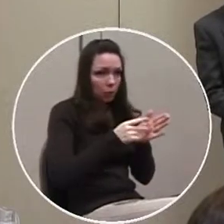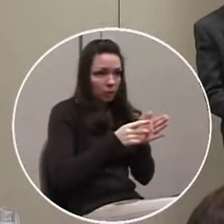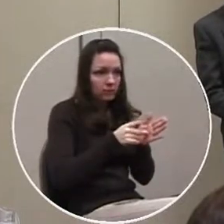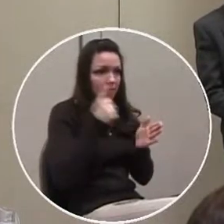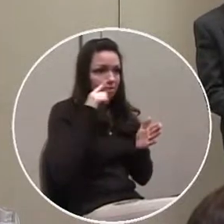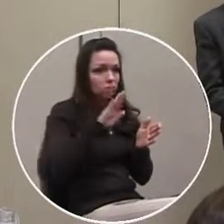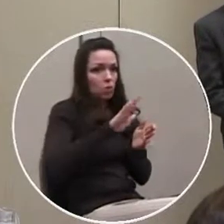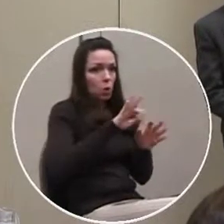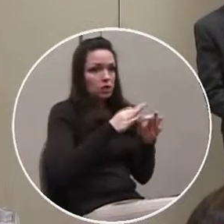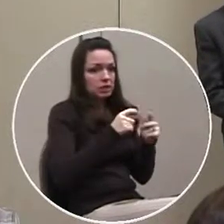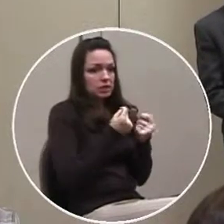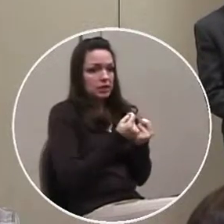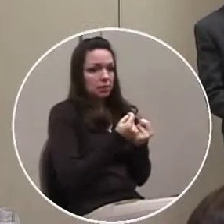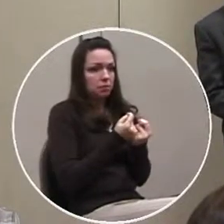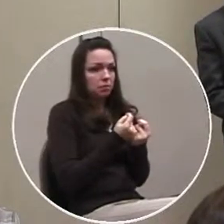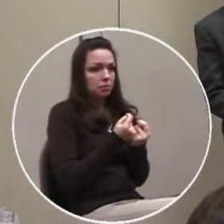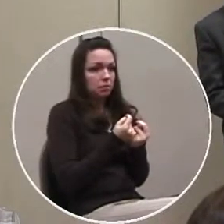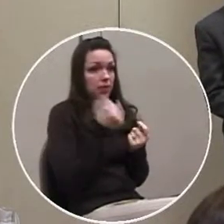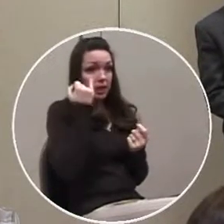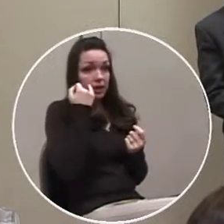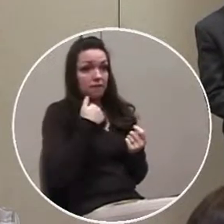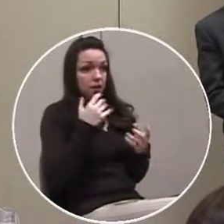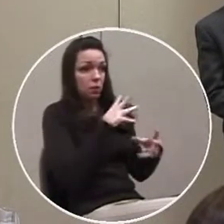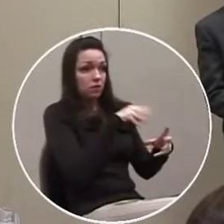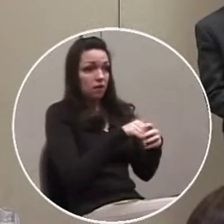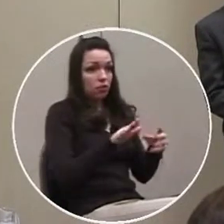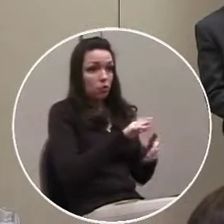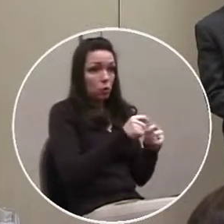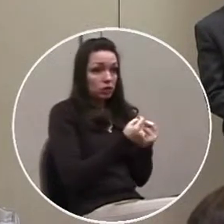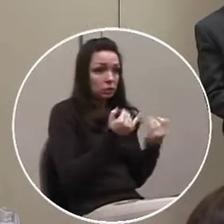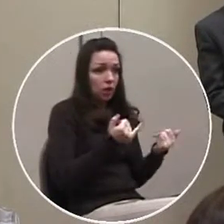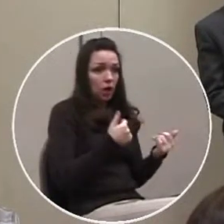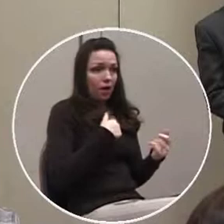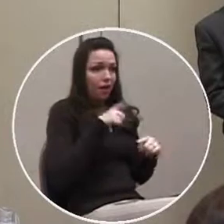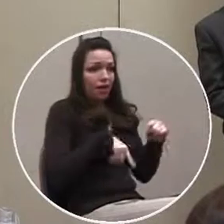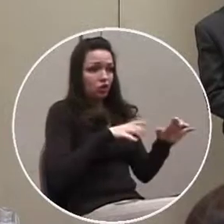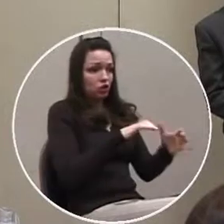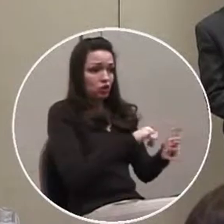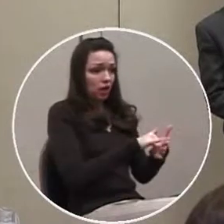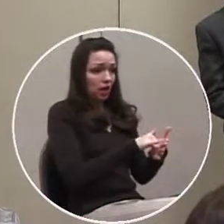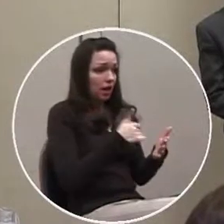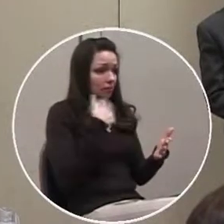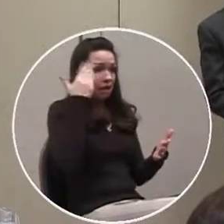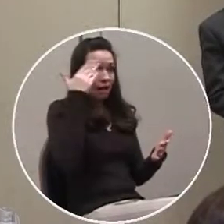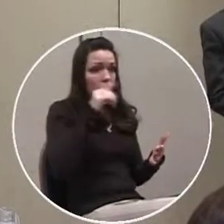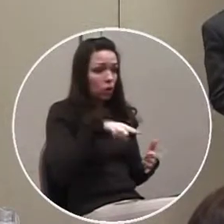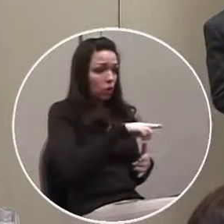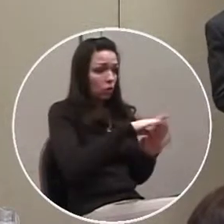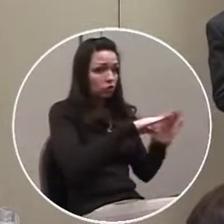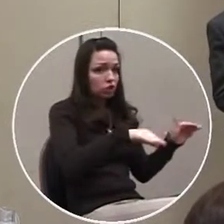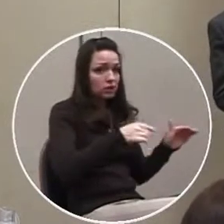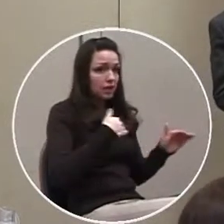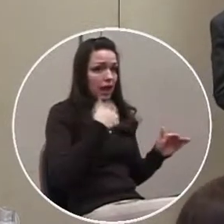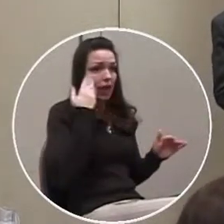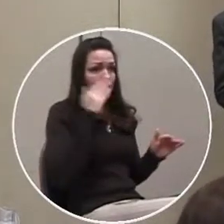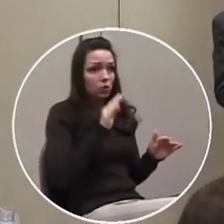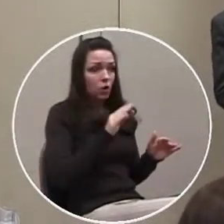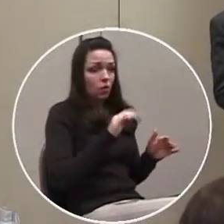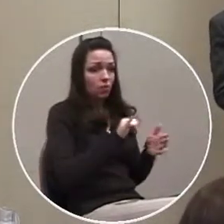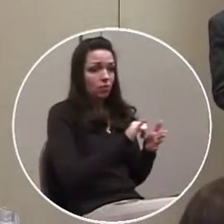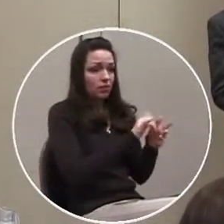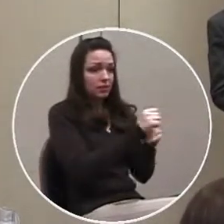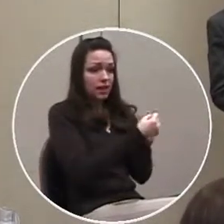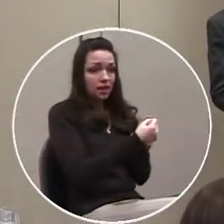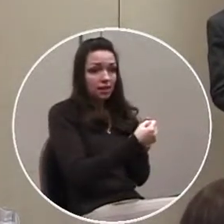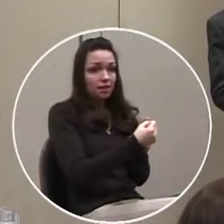walk into your team right now, I couldn't serve this purpose, could I? I don't know the kids. I don't know the setting. I don't know those things. But I might be able to do this